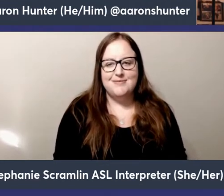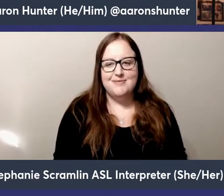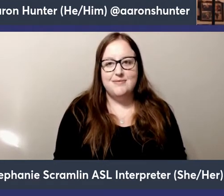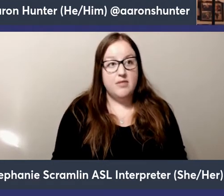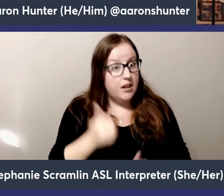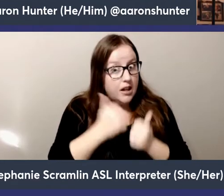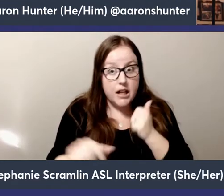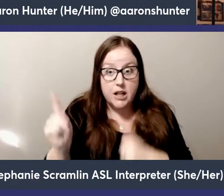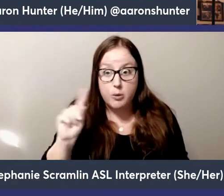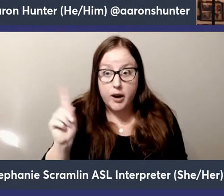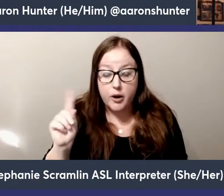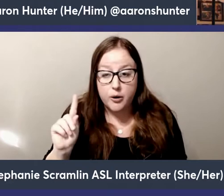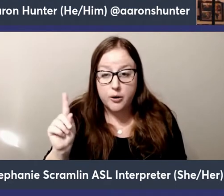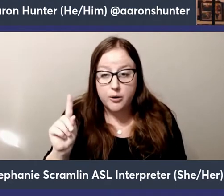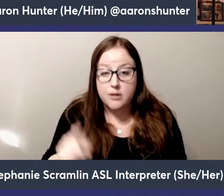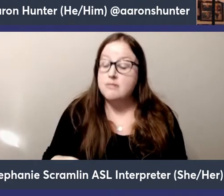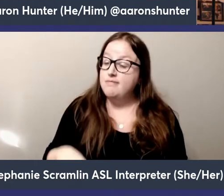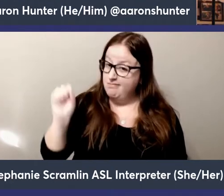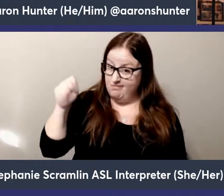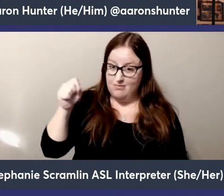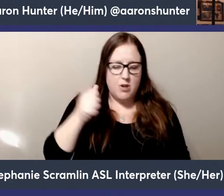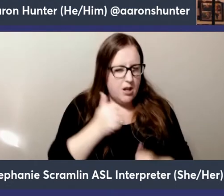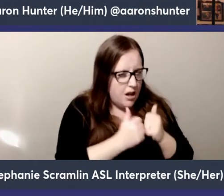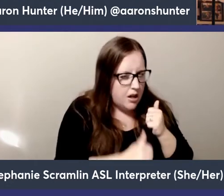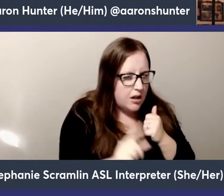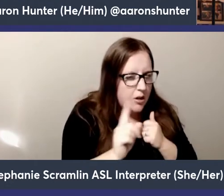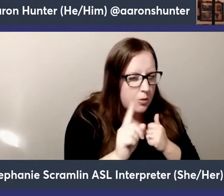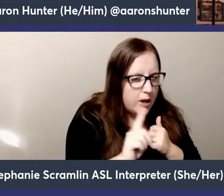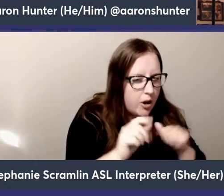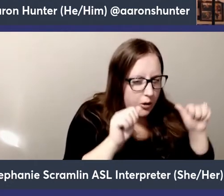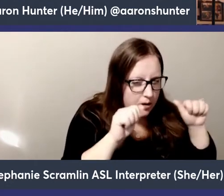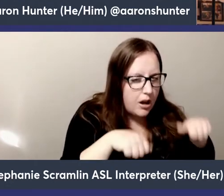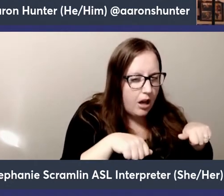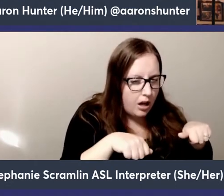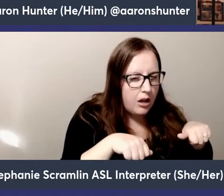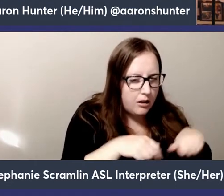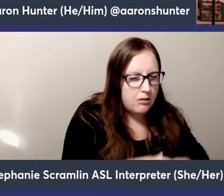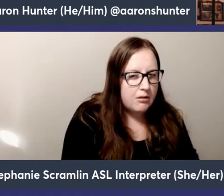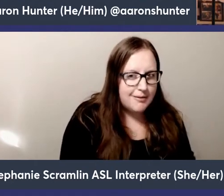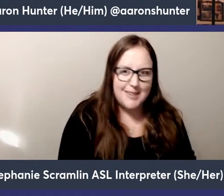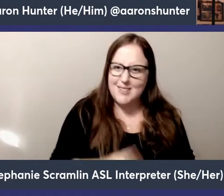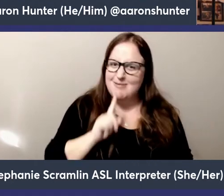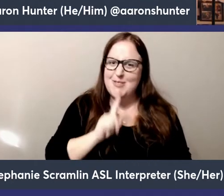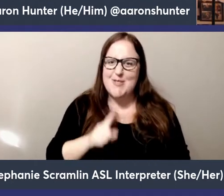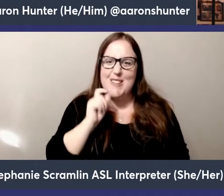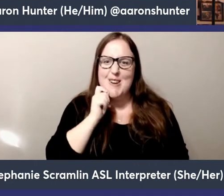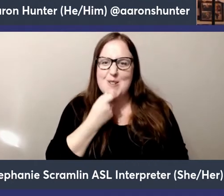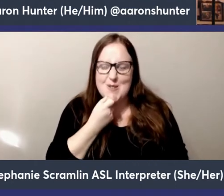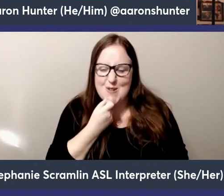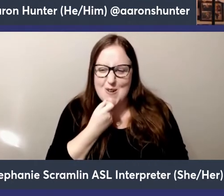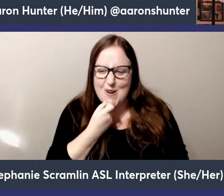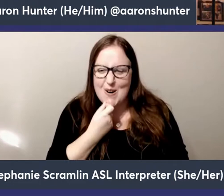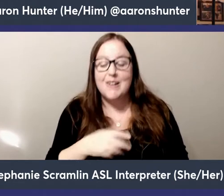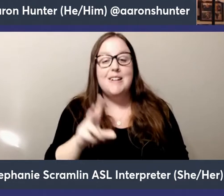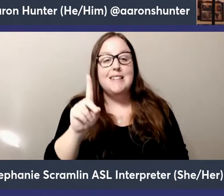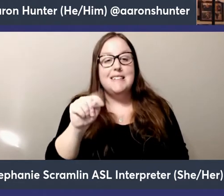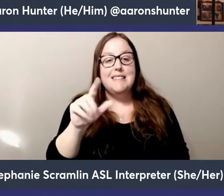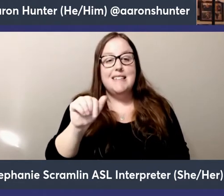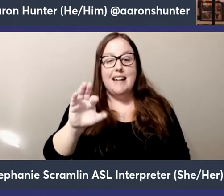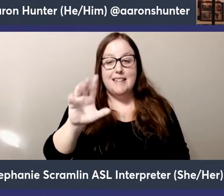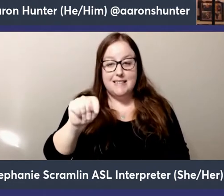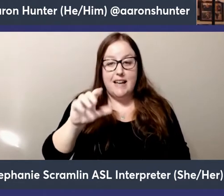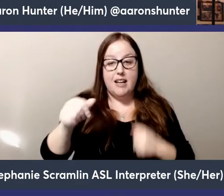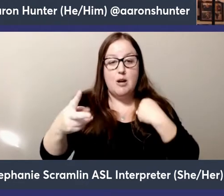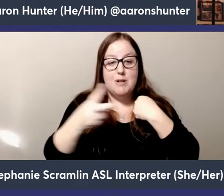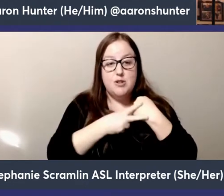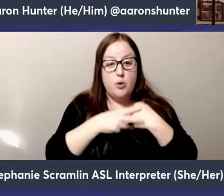Anywhere? Anywhere. So anywhere. That is really cool. That's right. That's right. So the data sets could be stored